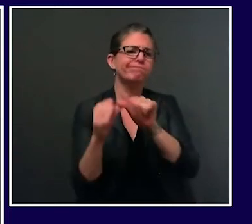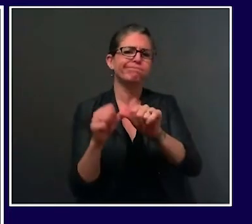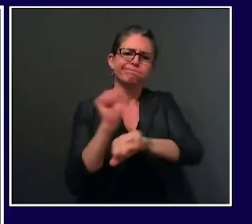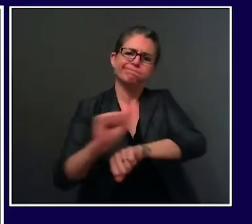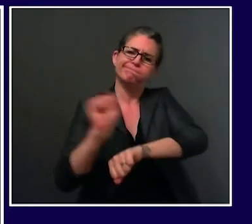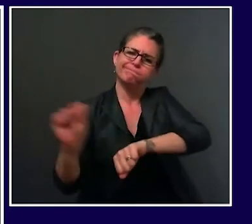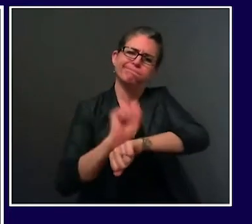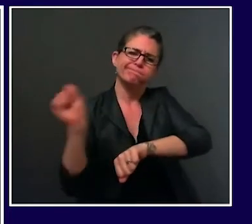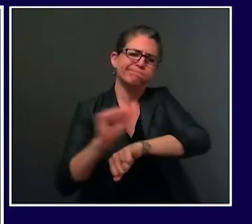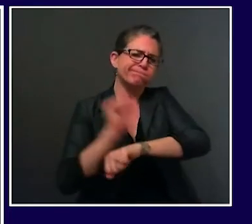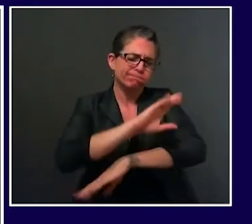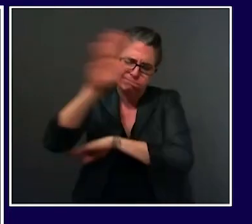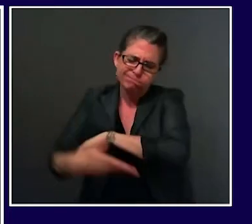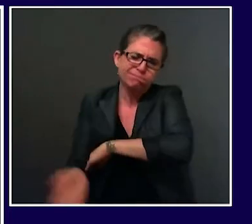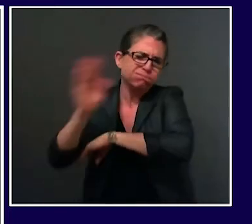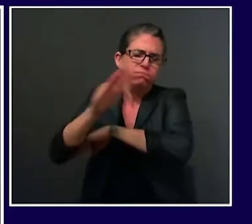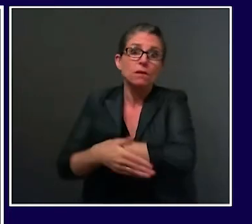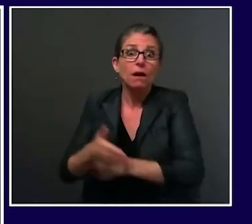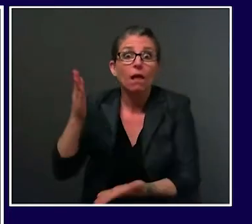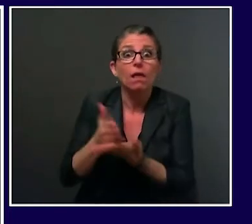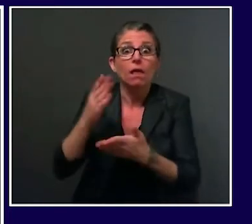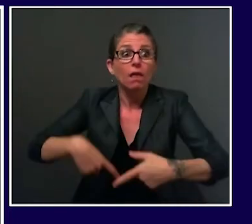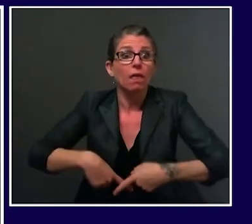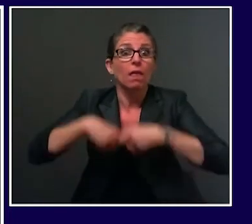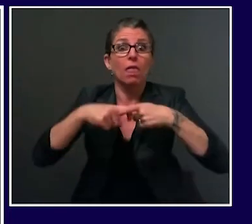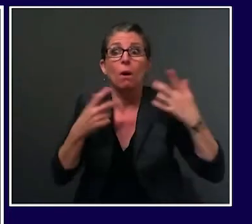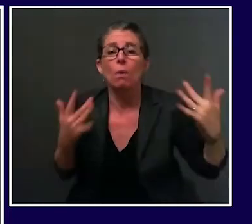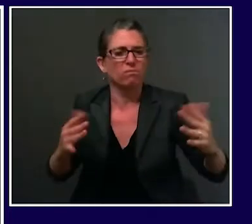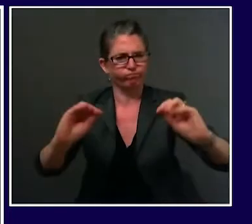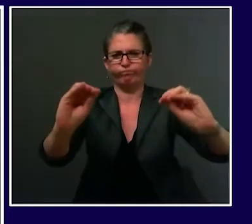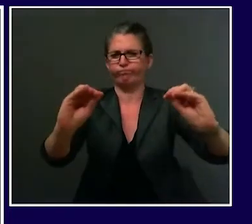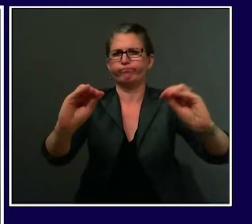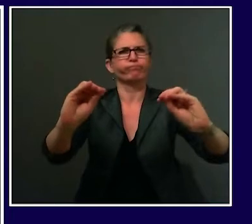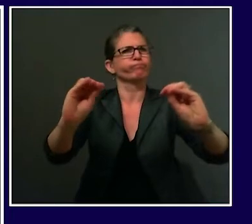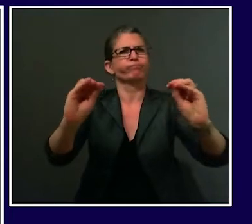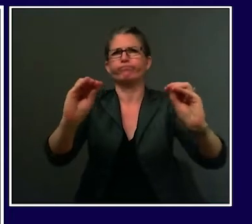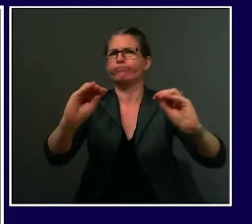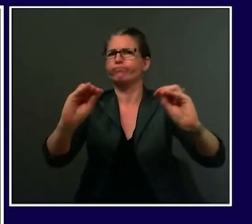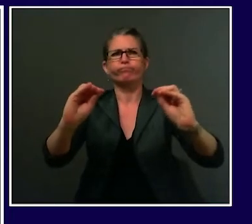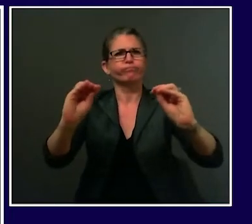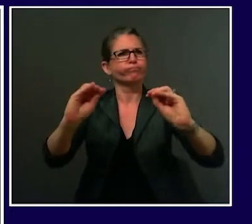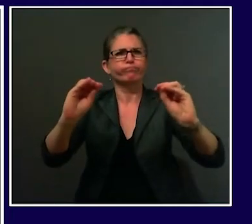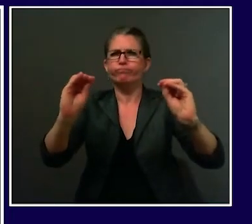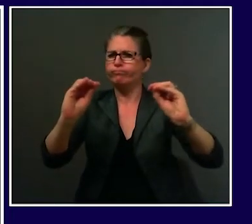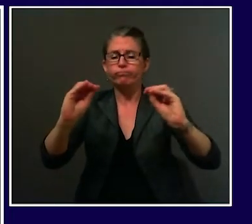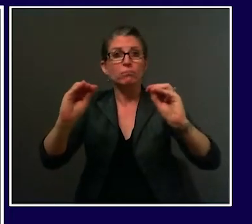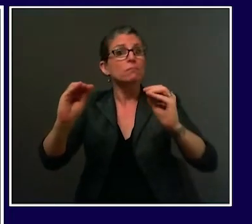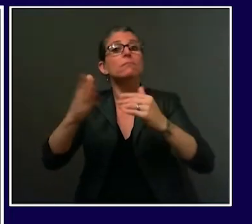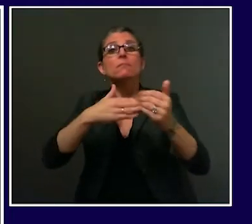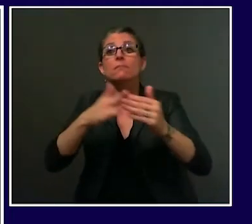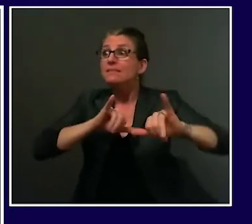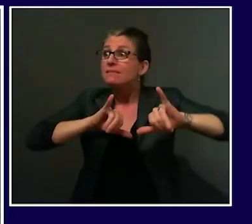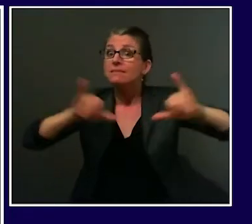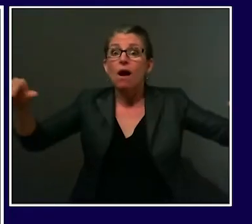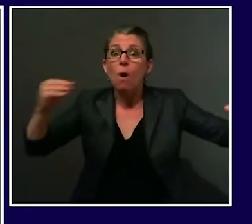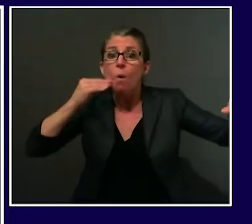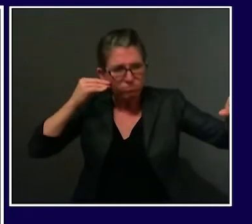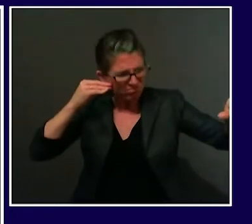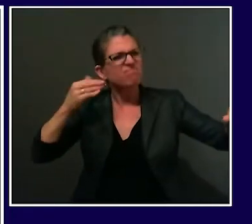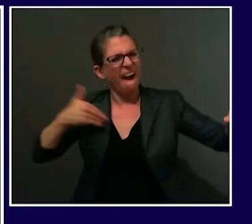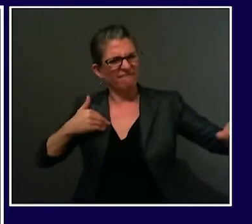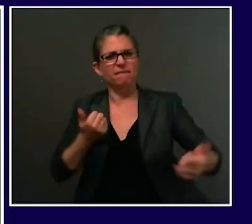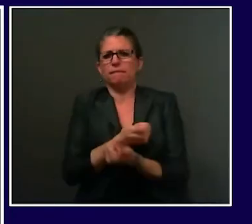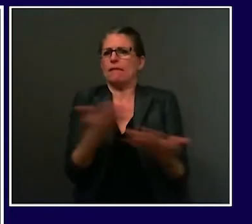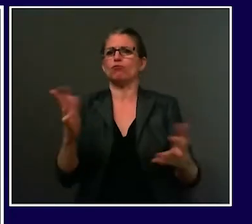Situations of this nature where there might be displacements in the workplace are what we plan for and what we have continuity of